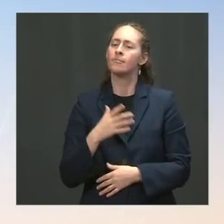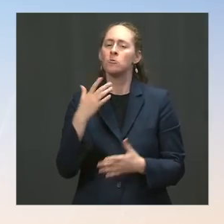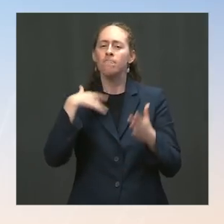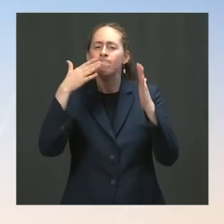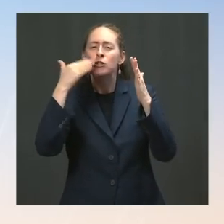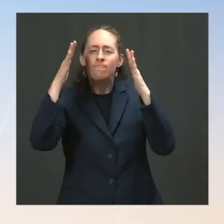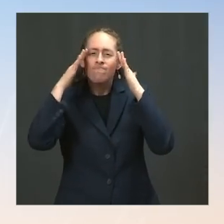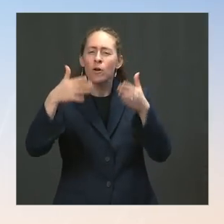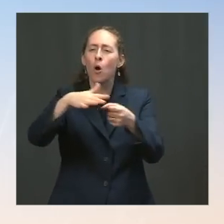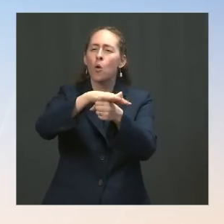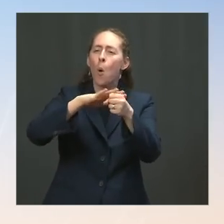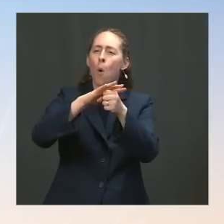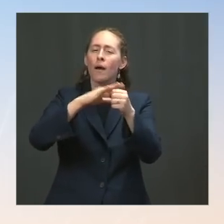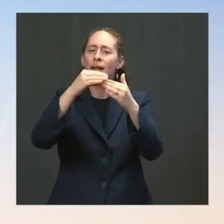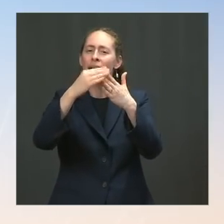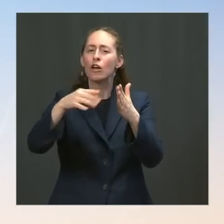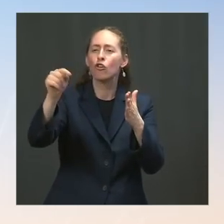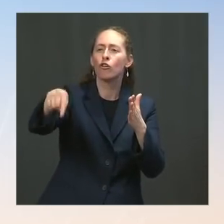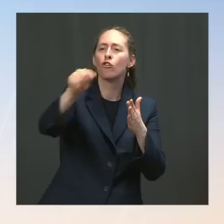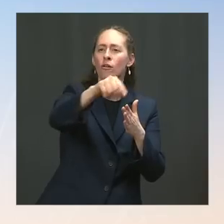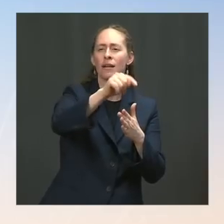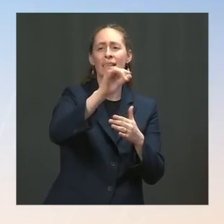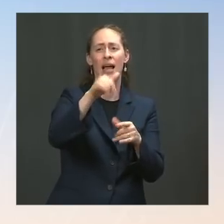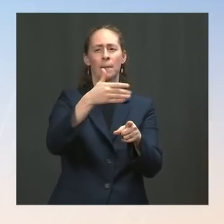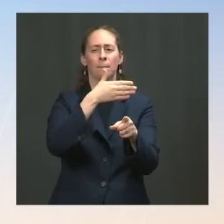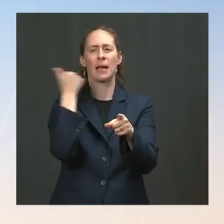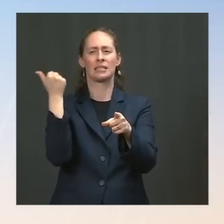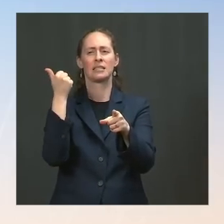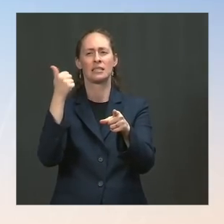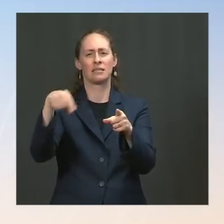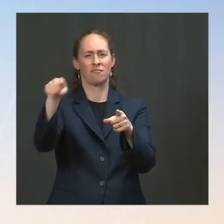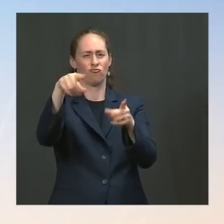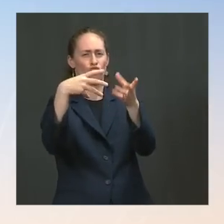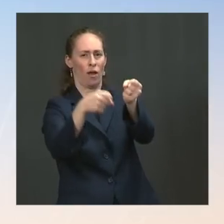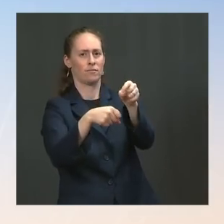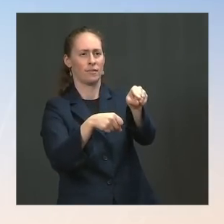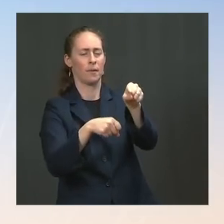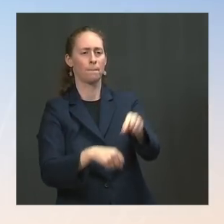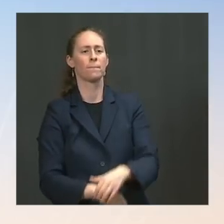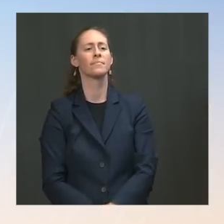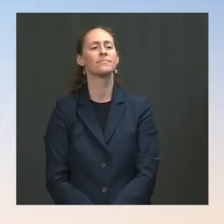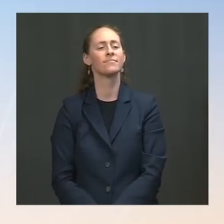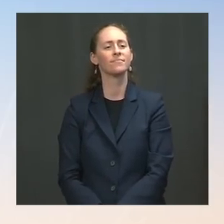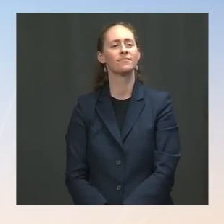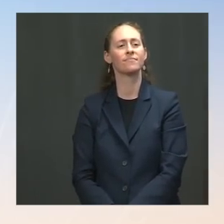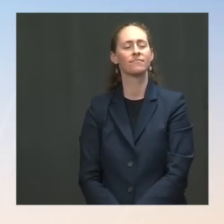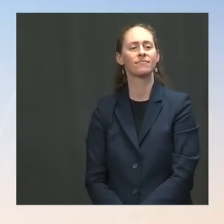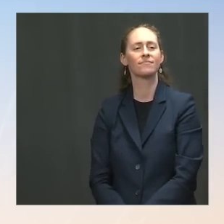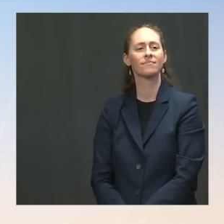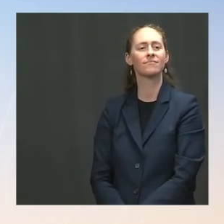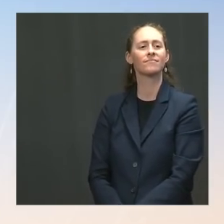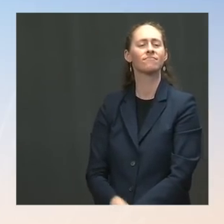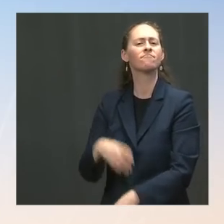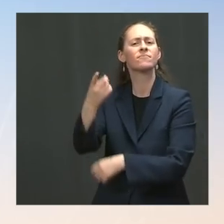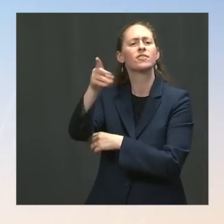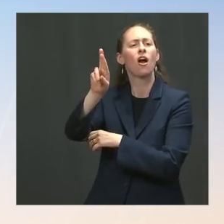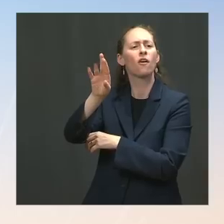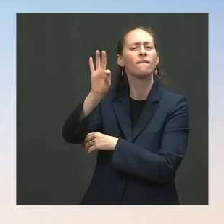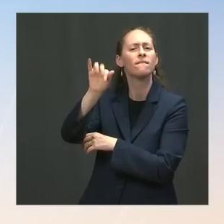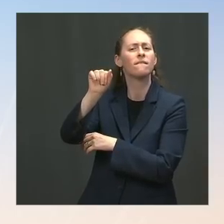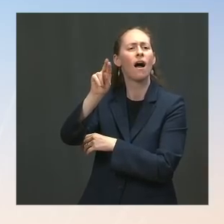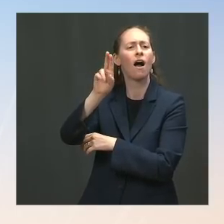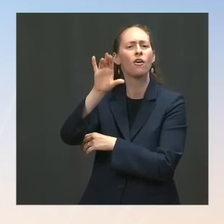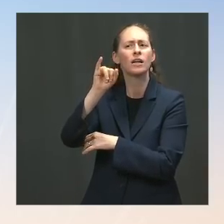that's what we've seen is most effective. And just today, Dr. Fauci talked about Operation Warp Speed, giving credit specifically to Alex Azar and his